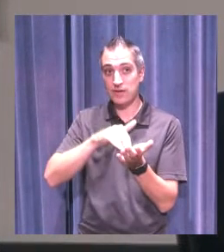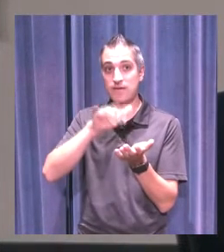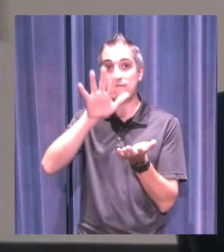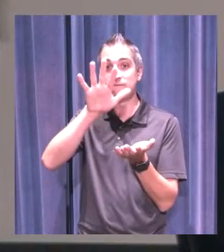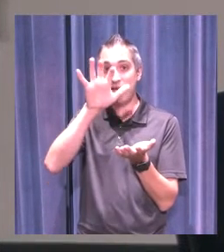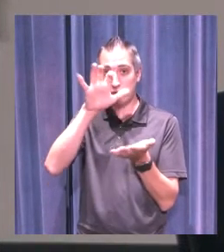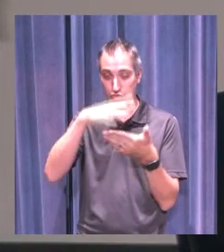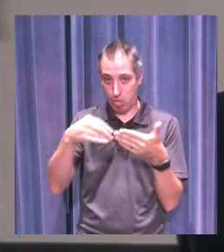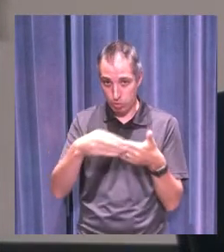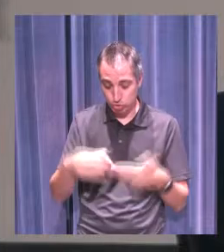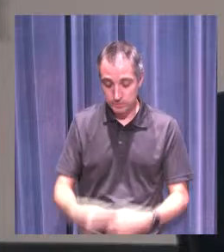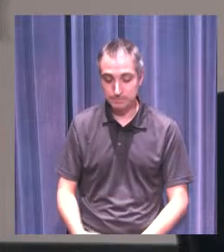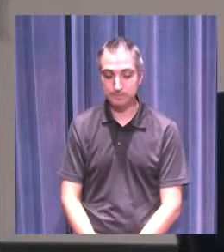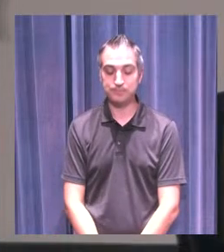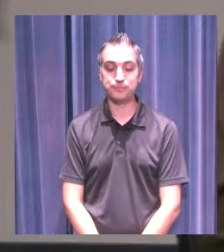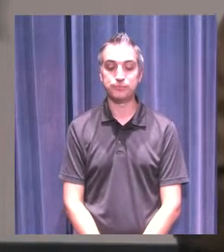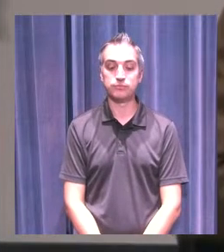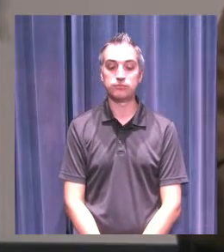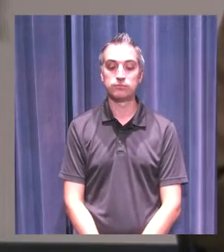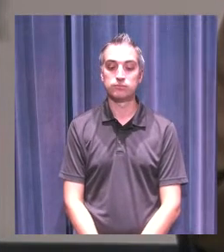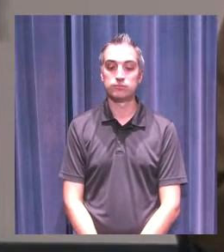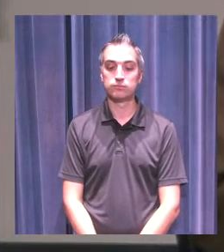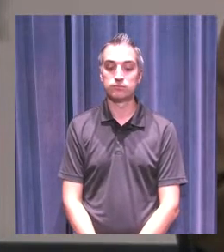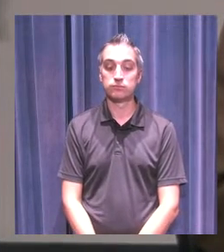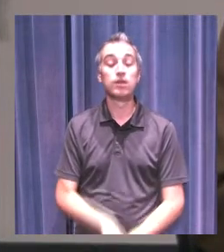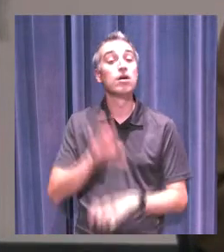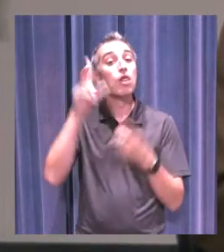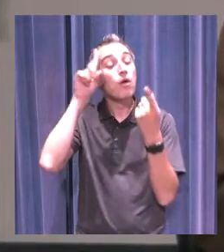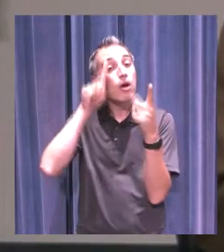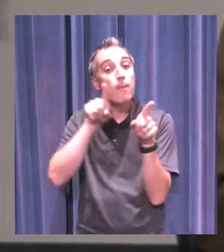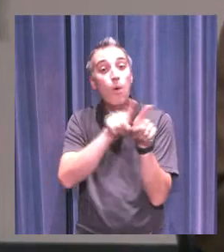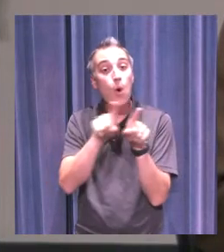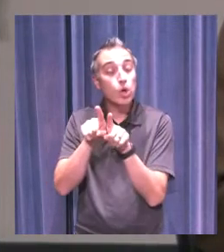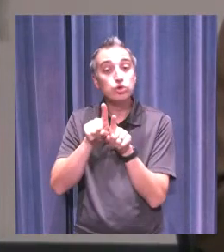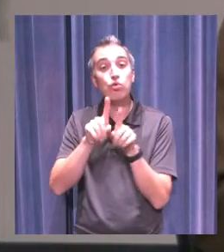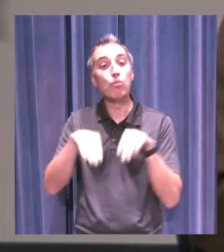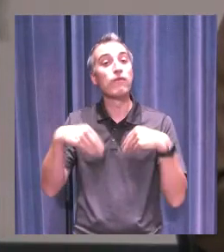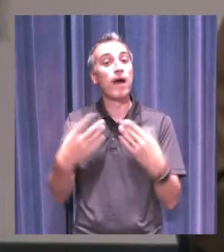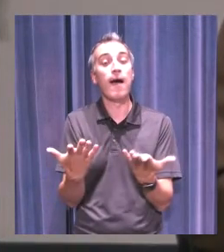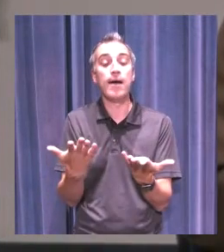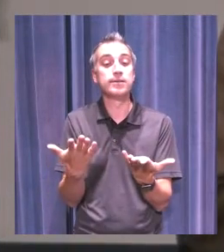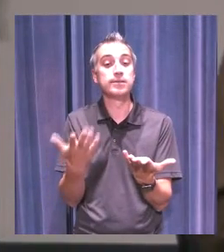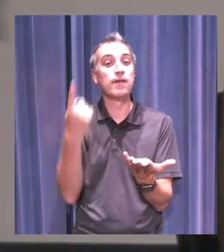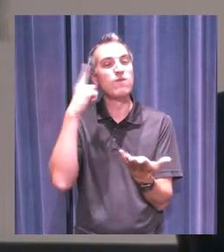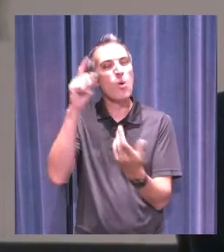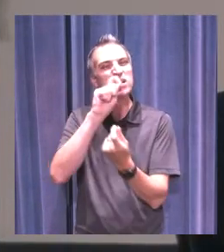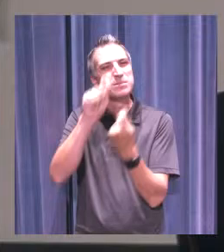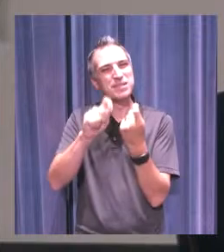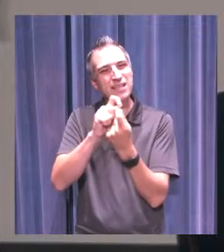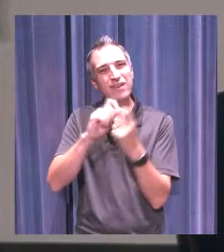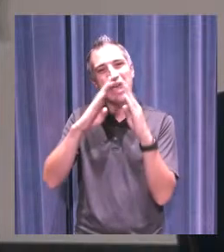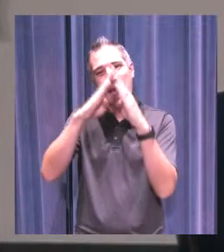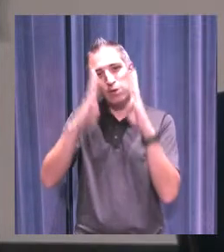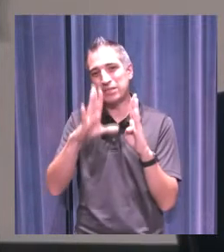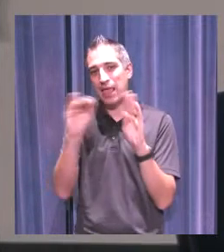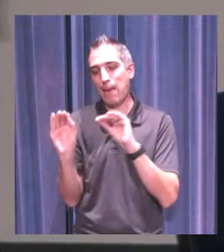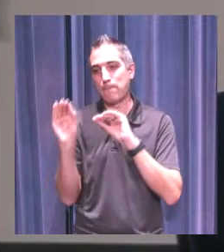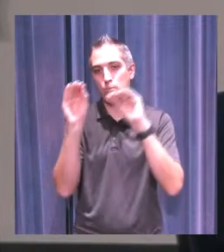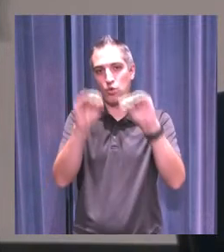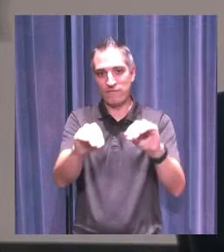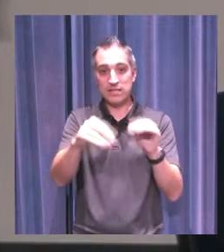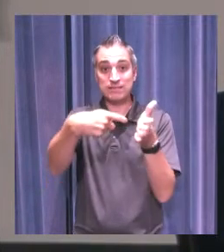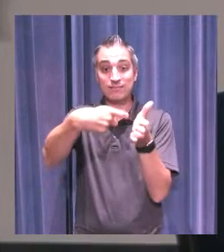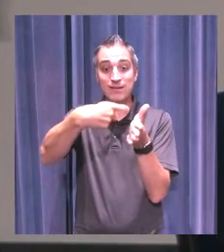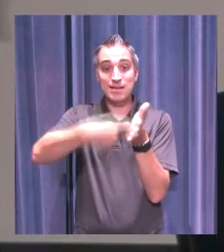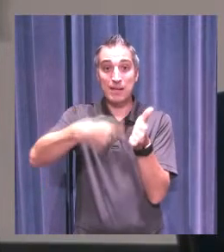$237,500. The agreement also provides for certain housing and moving expenses if